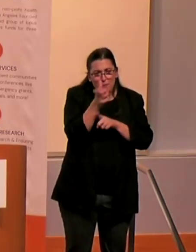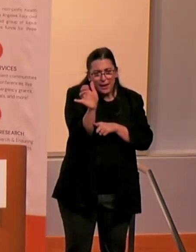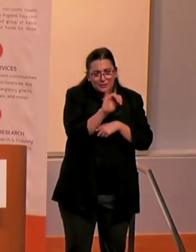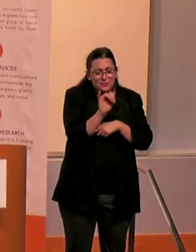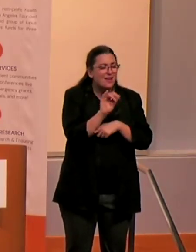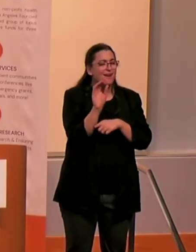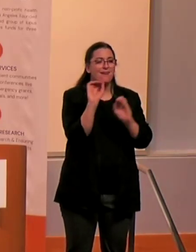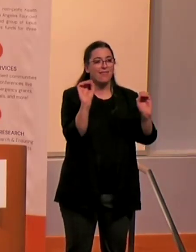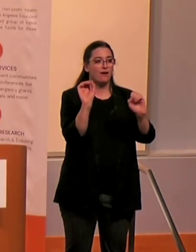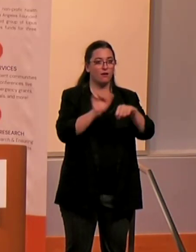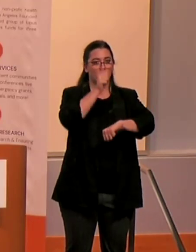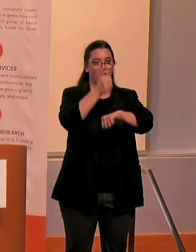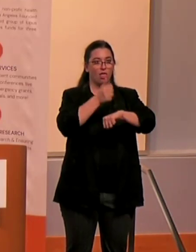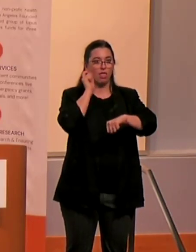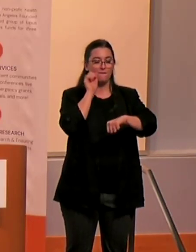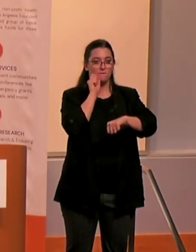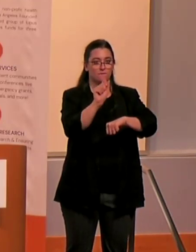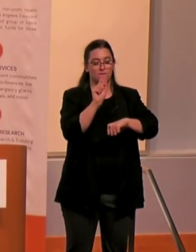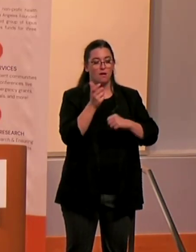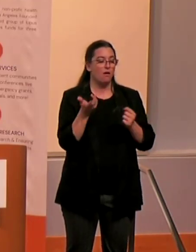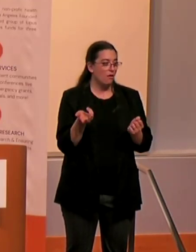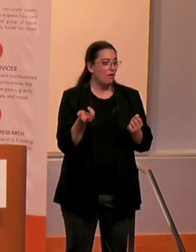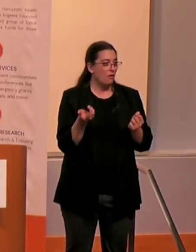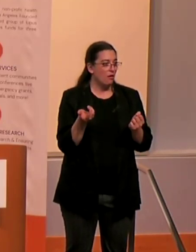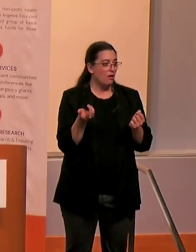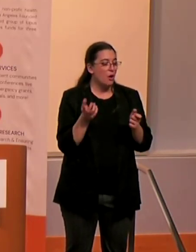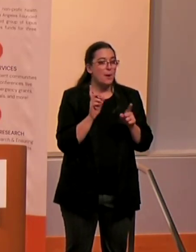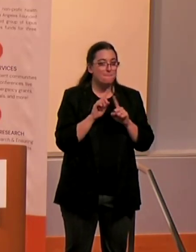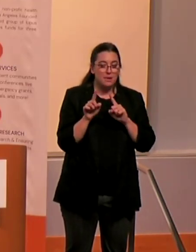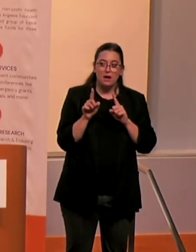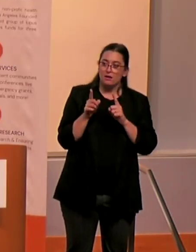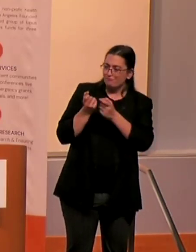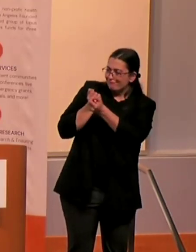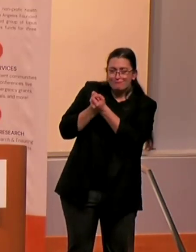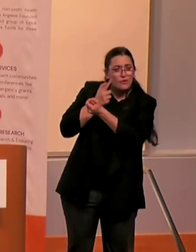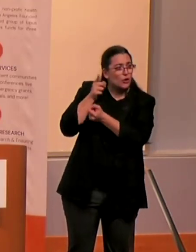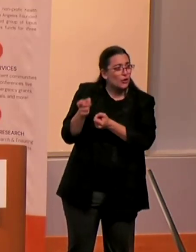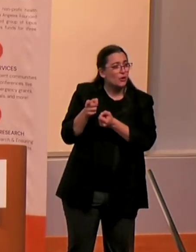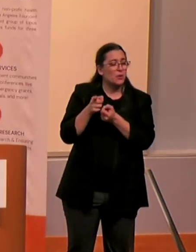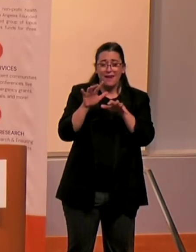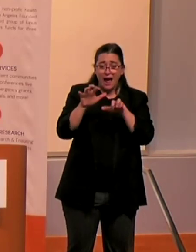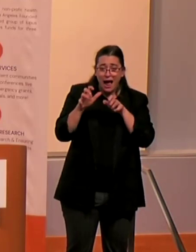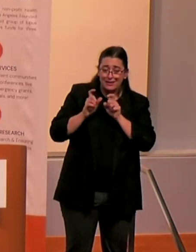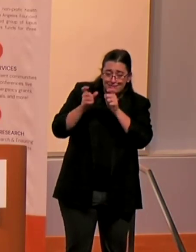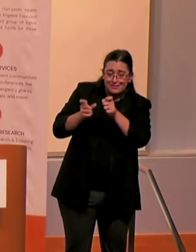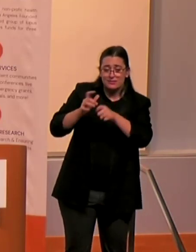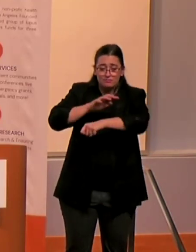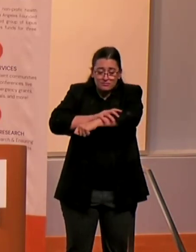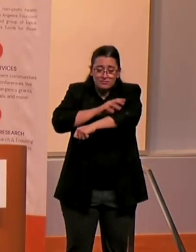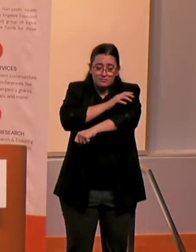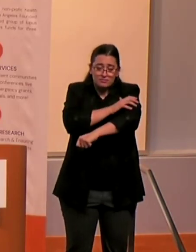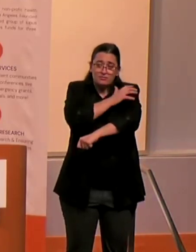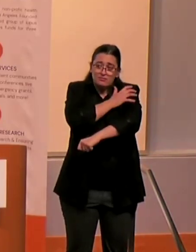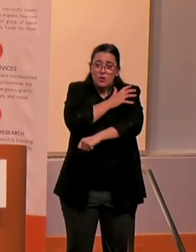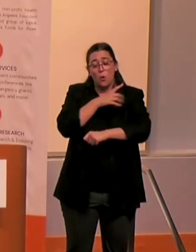nothing's ever set in stone. But being there for her and icing her down or just like telling her to like, I guess she got